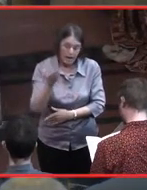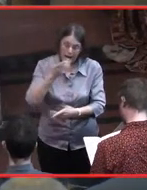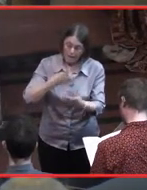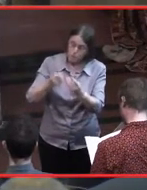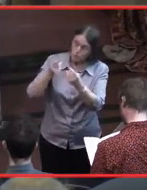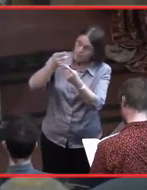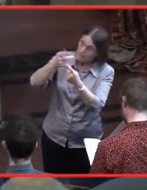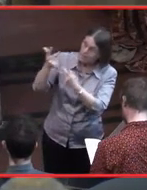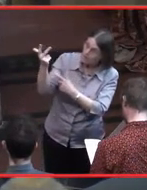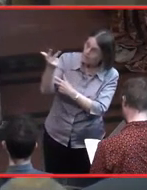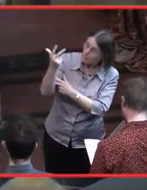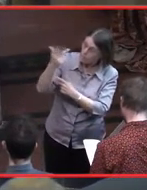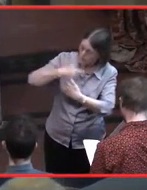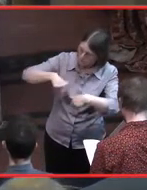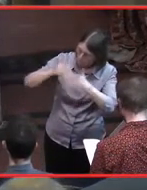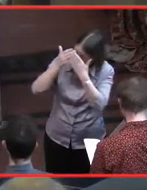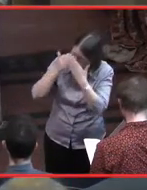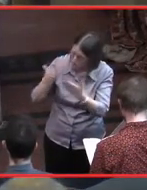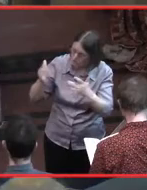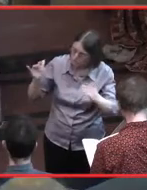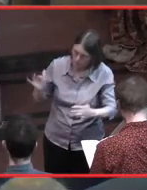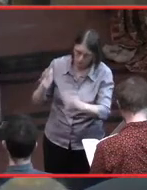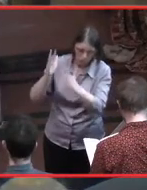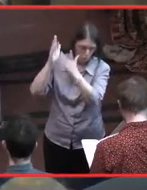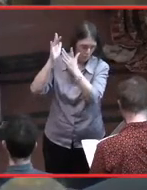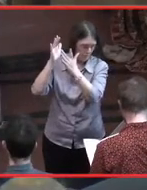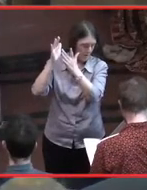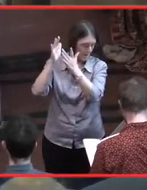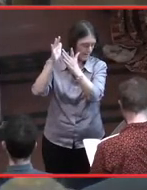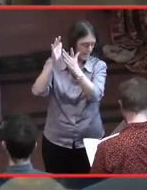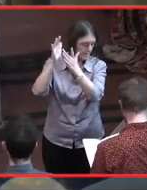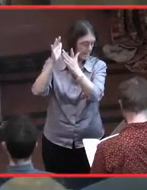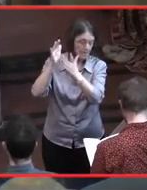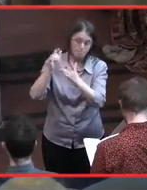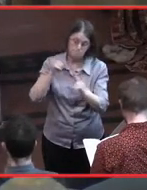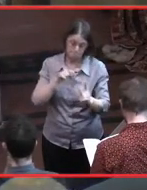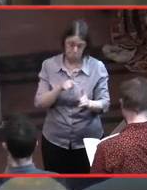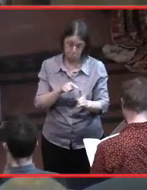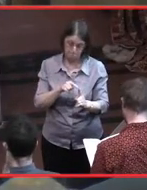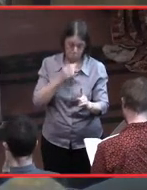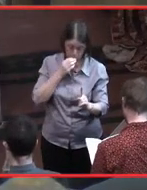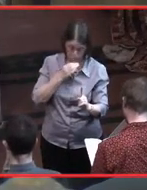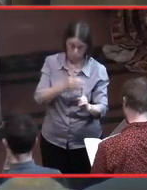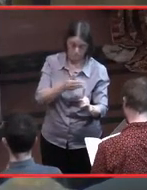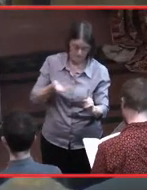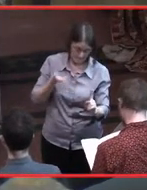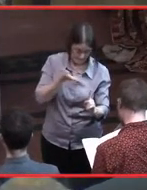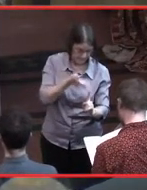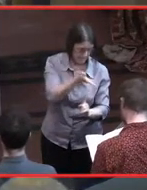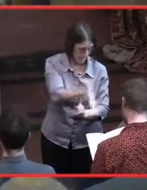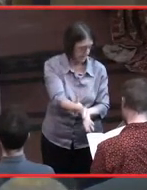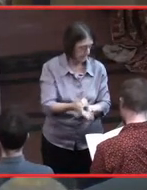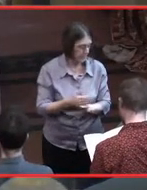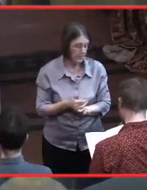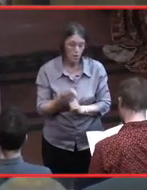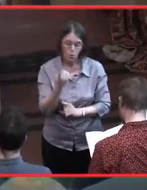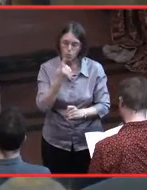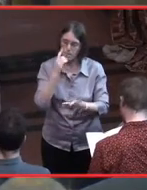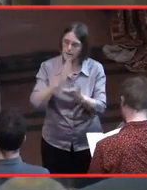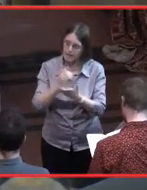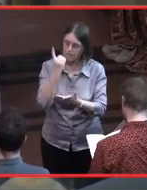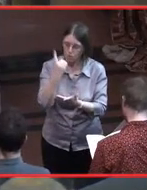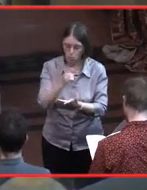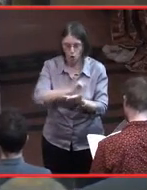and glorified, who has spoken through the prophets. We believe in one holy, Catholic, and